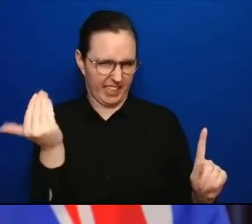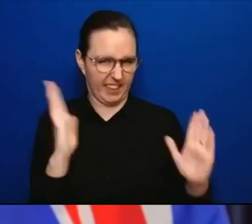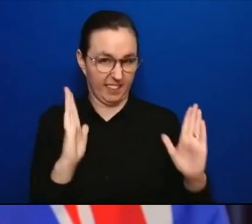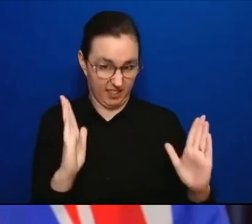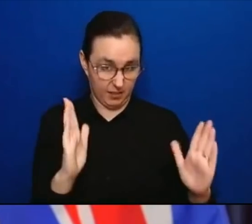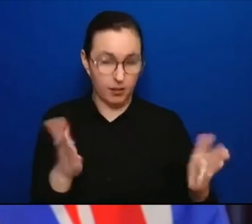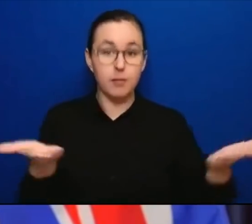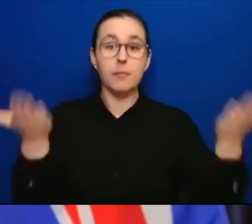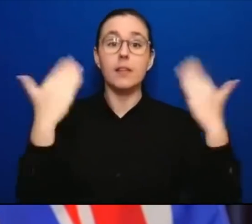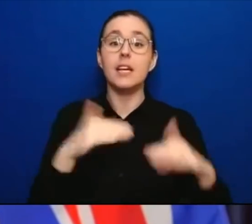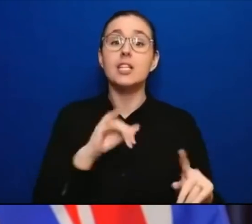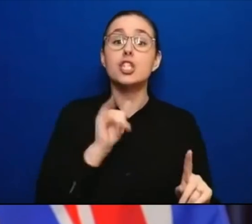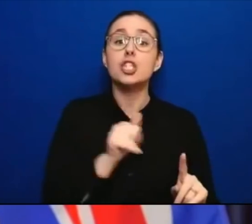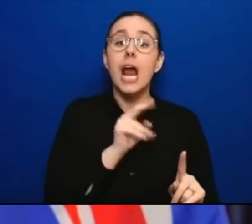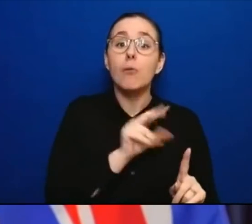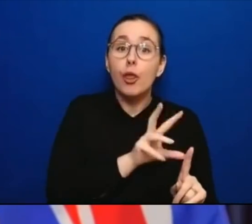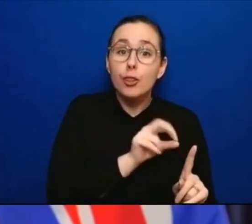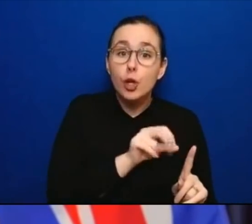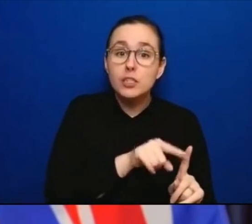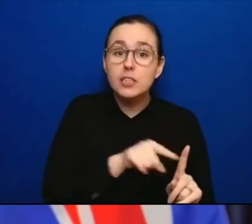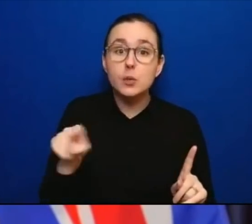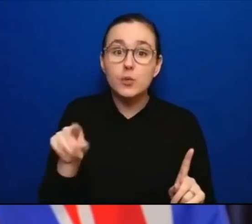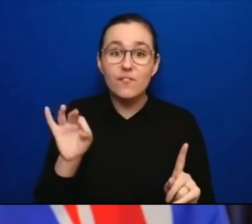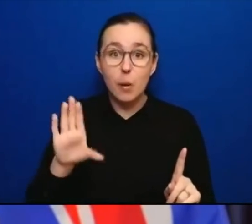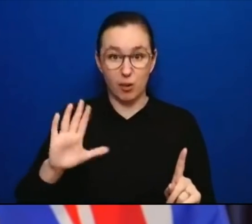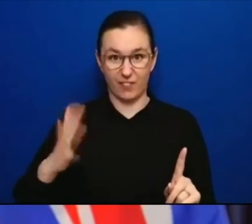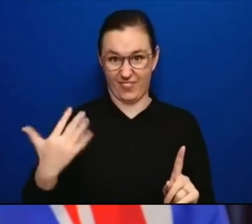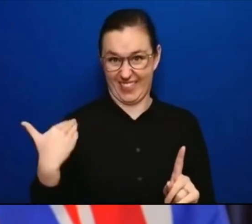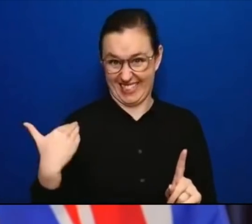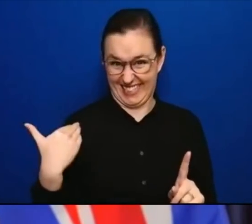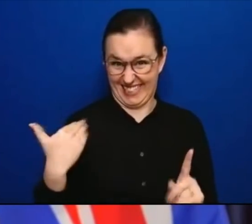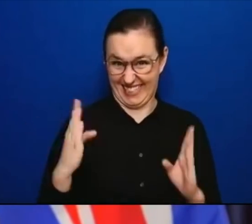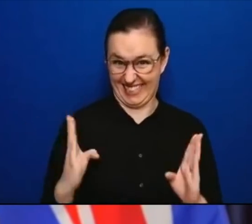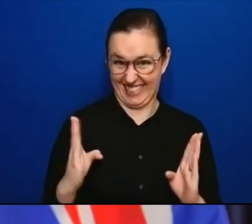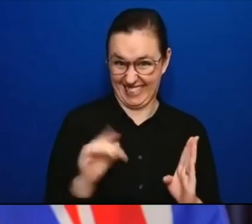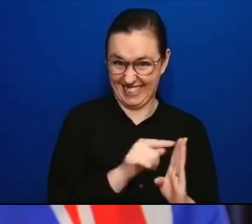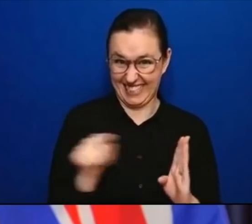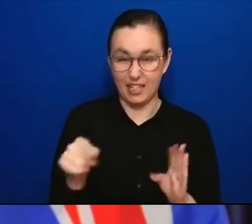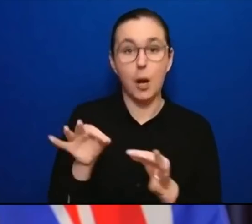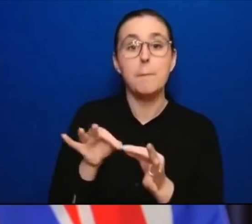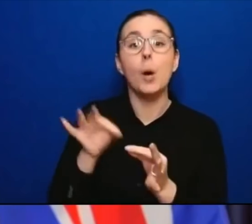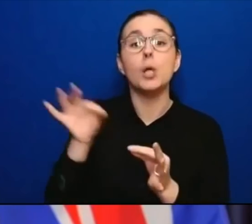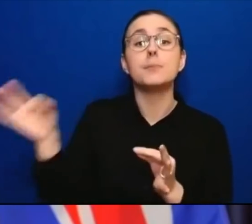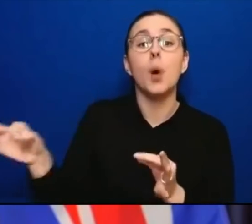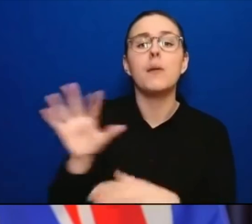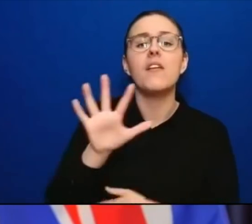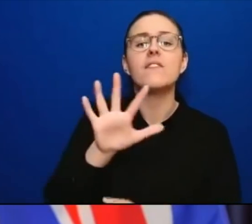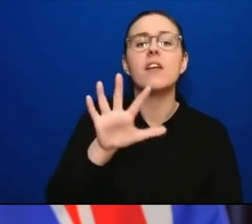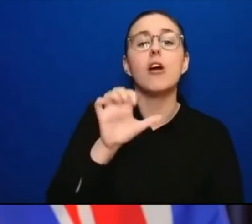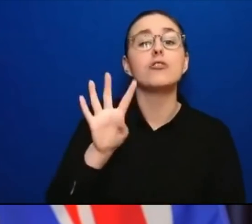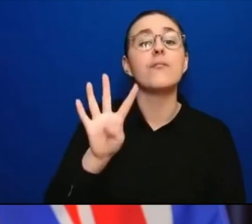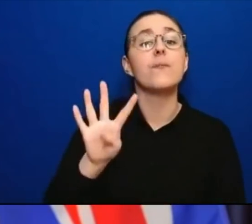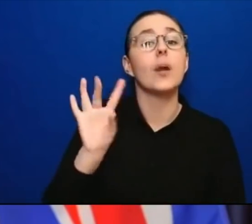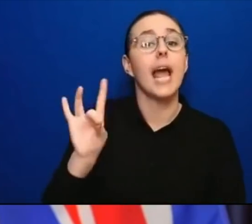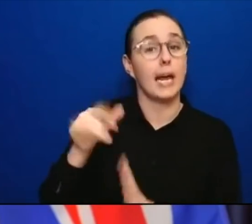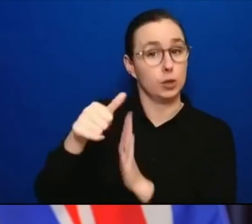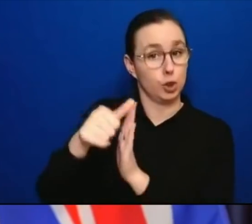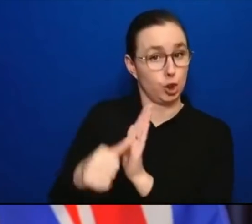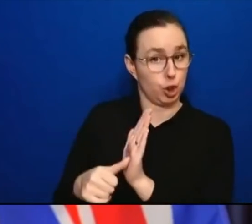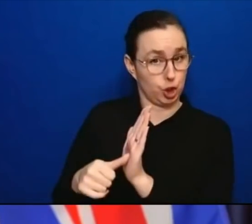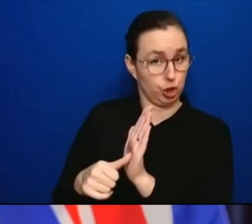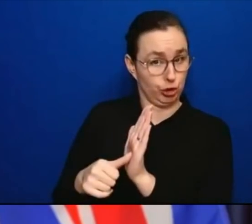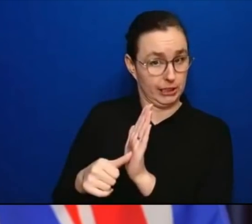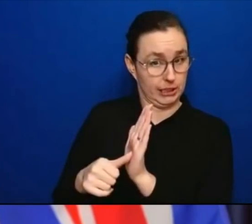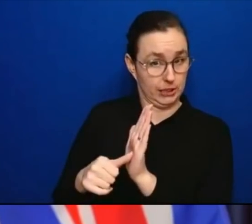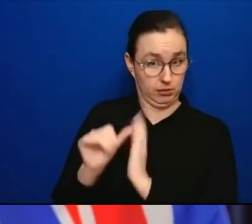15th. From January 30th to February 5th, the most recent period, health authorities postponed